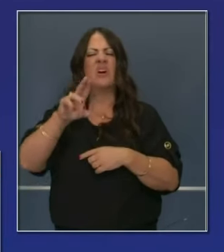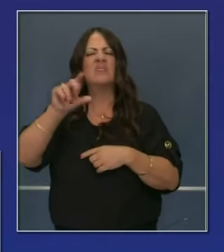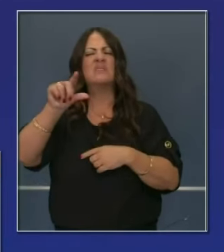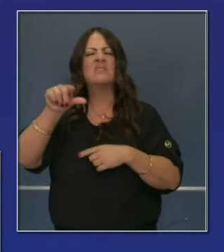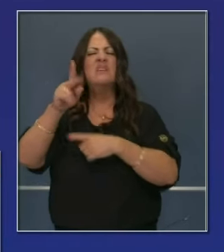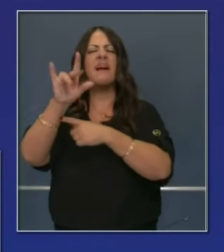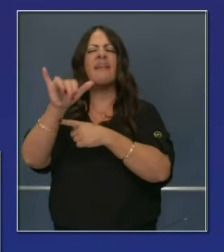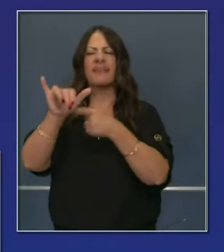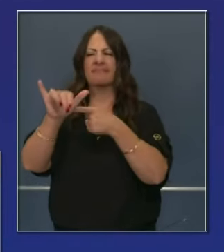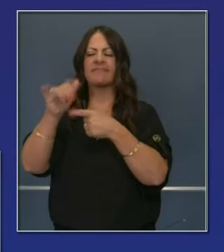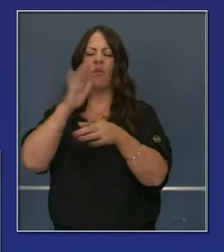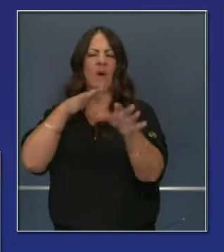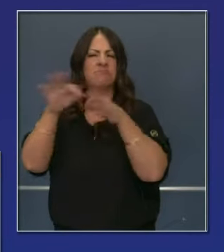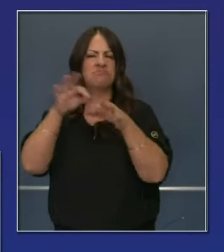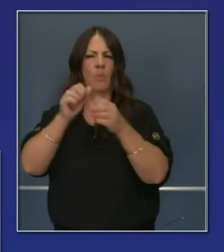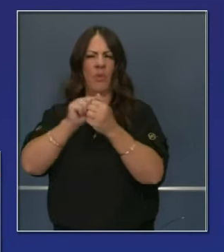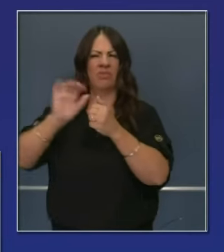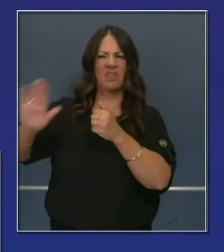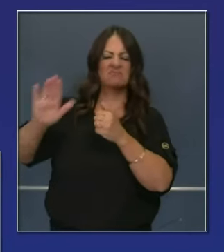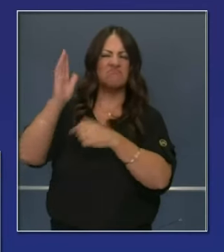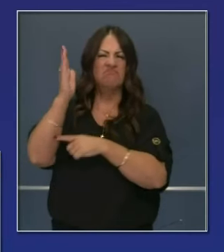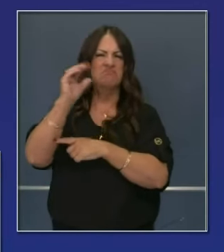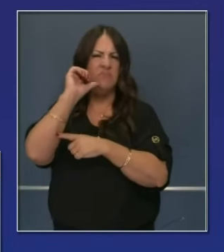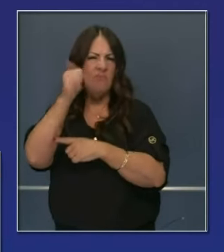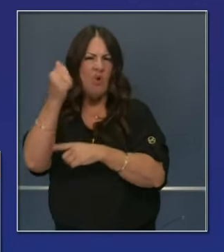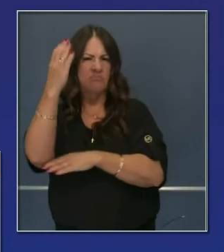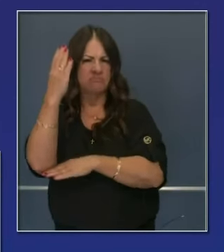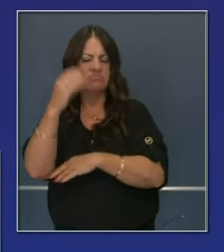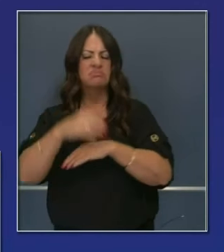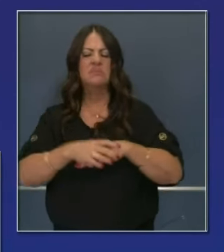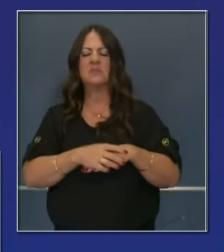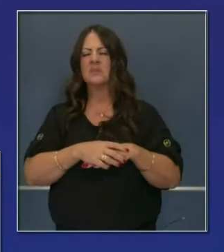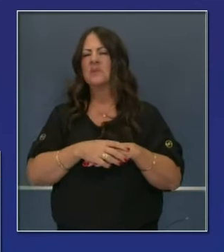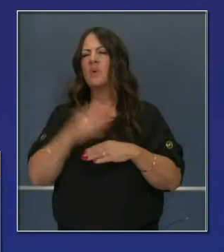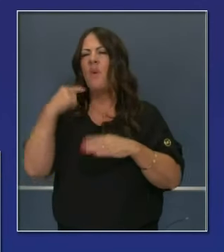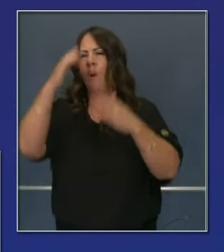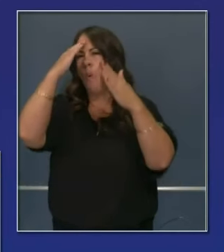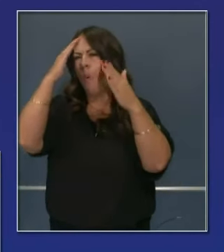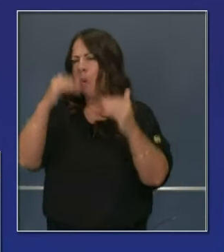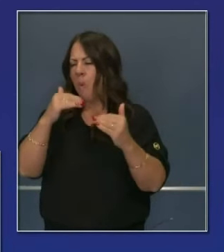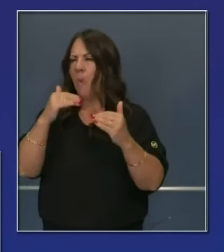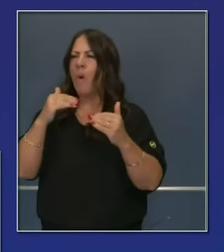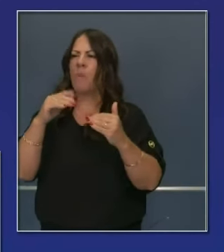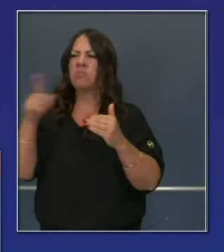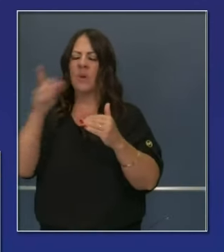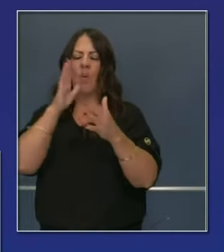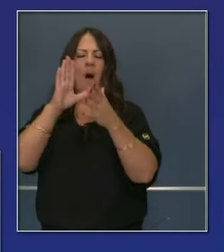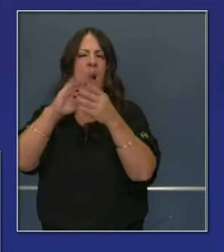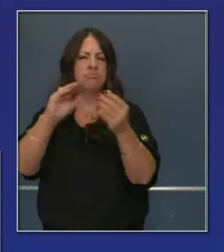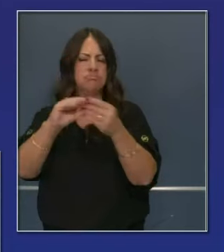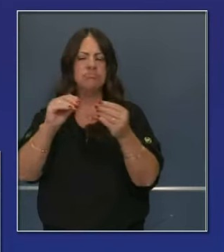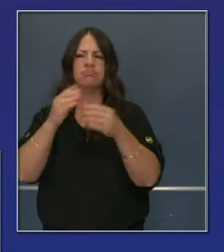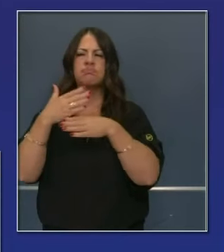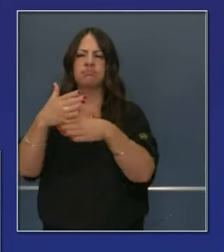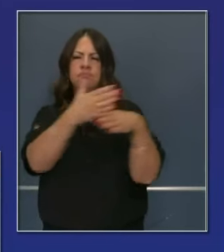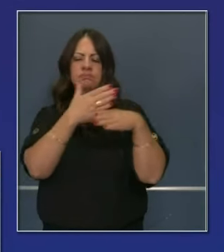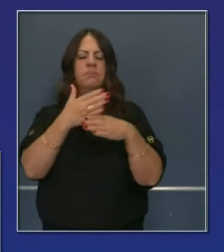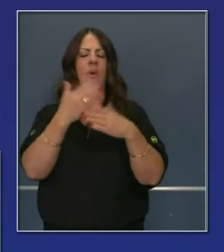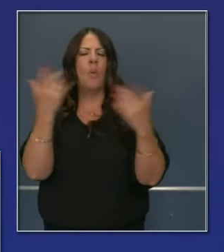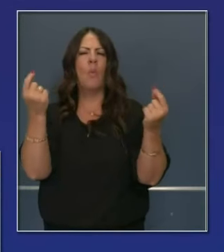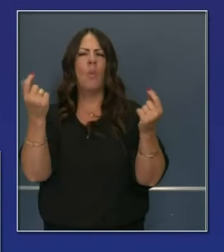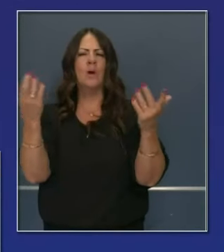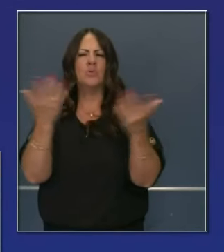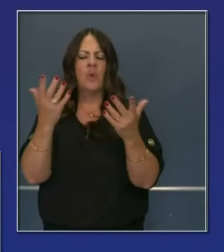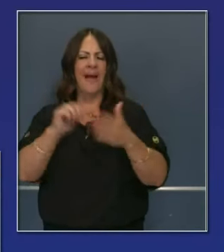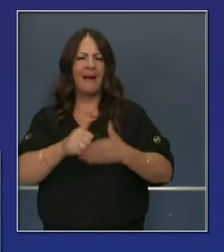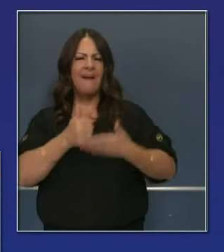his new press conference around some of the interventions we hope to advance in a number of different counties, not dissimilar to